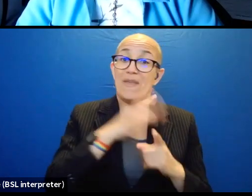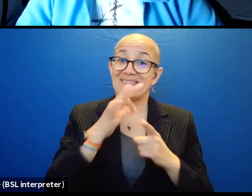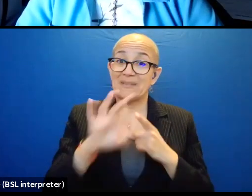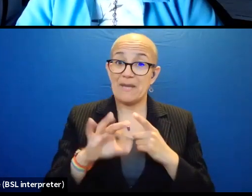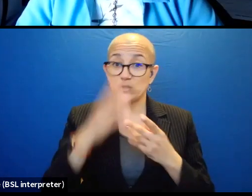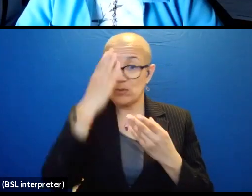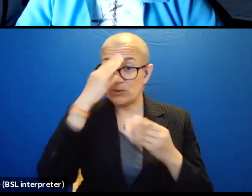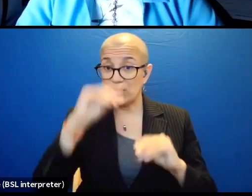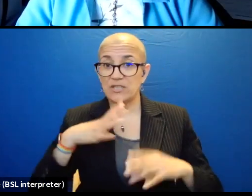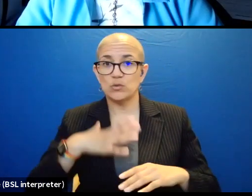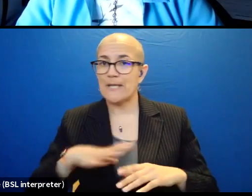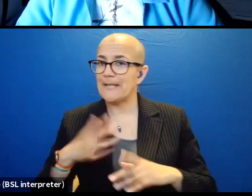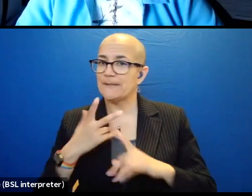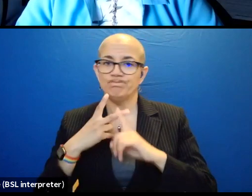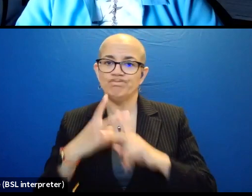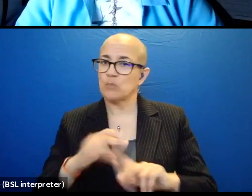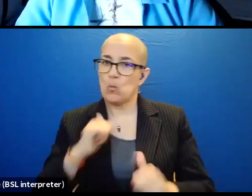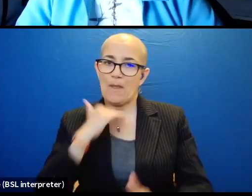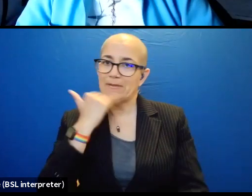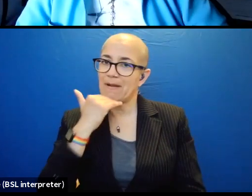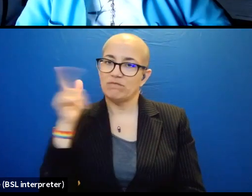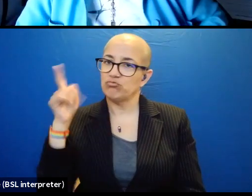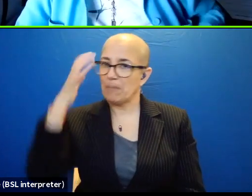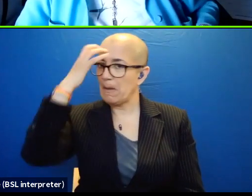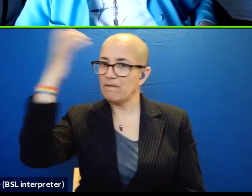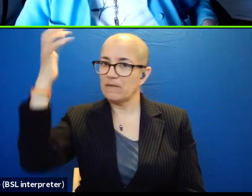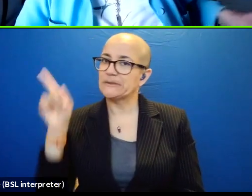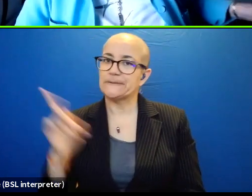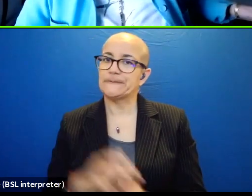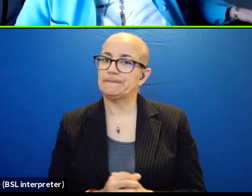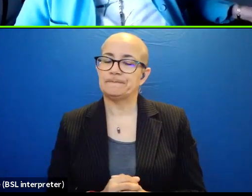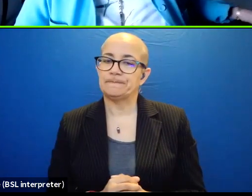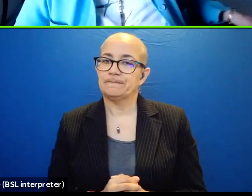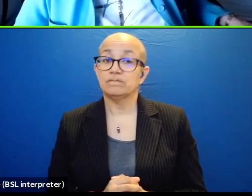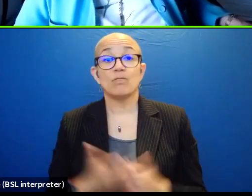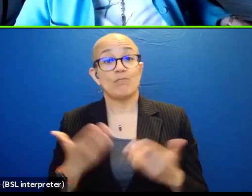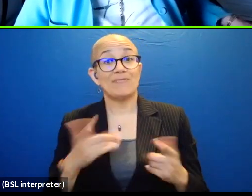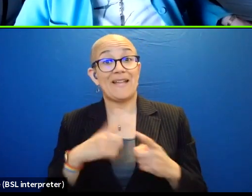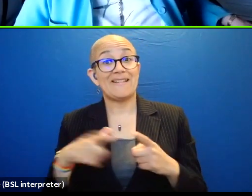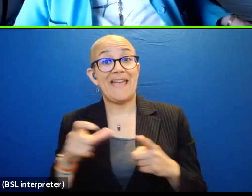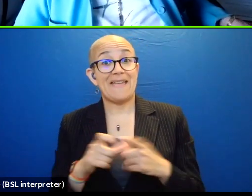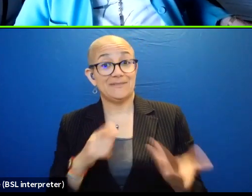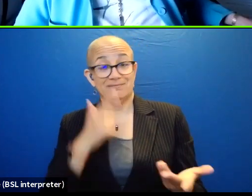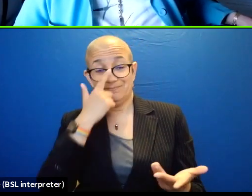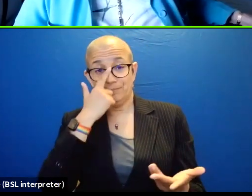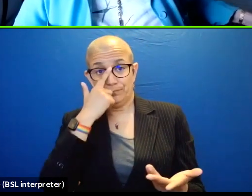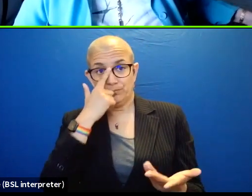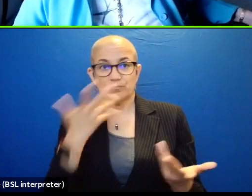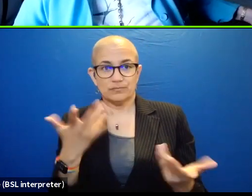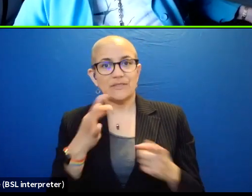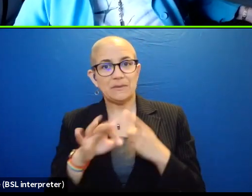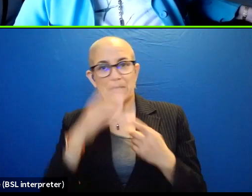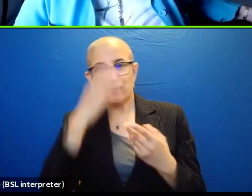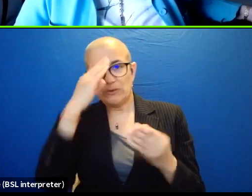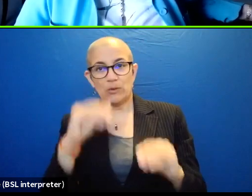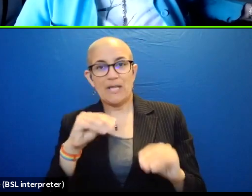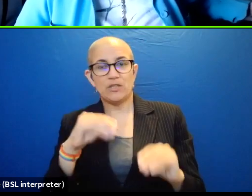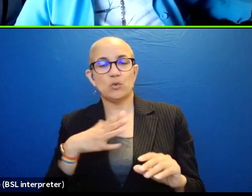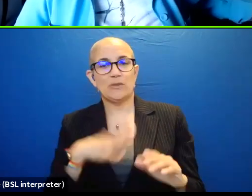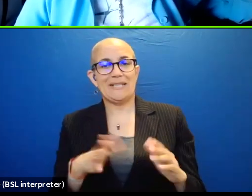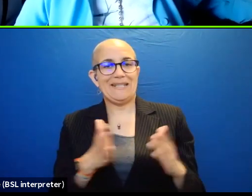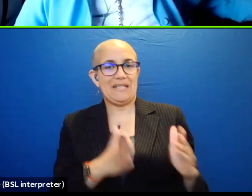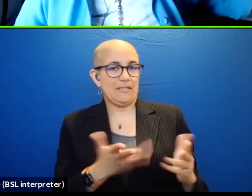being served well enough by this government at the moment. Thank you. And Ed, yes. And, you know, picking up particularly the special educational needs side of